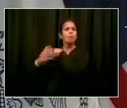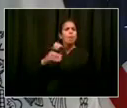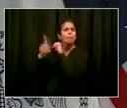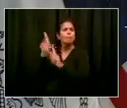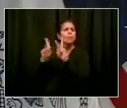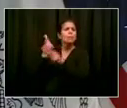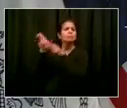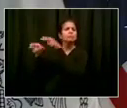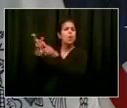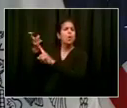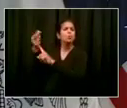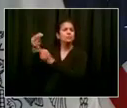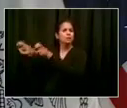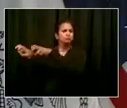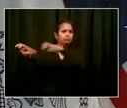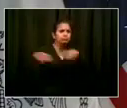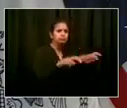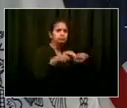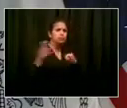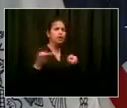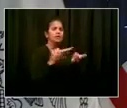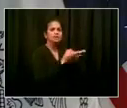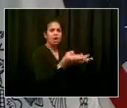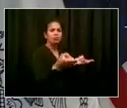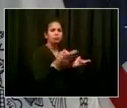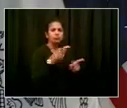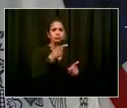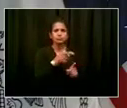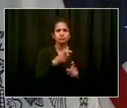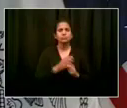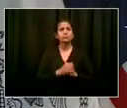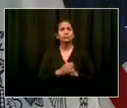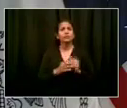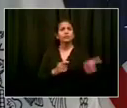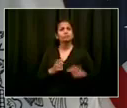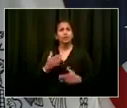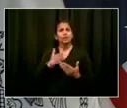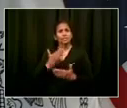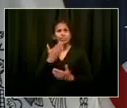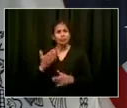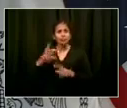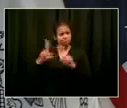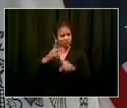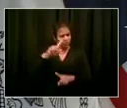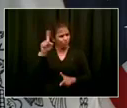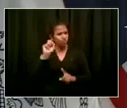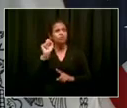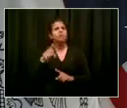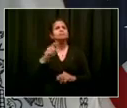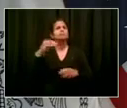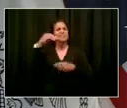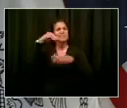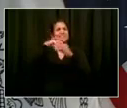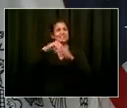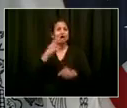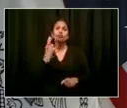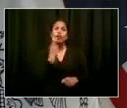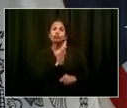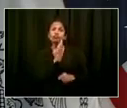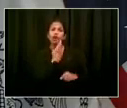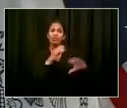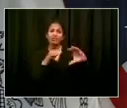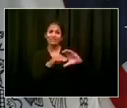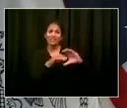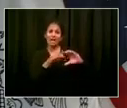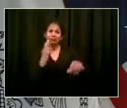All right, thank you. And then a question about indoor dining. Dr. Chokshi sort of threw out the question that everyone's wondering about, is it